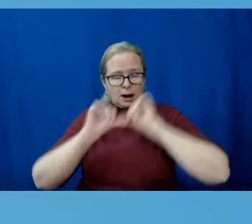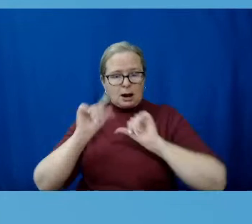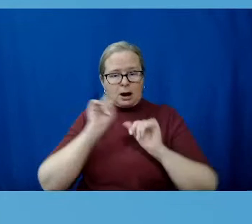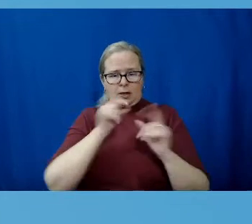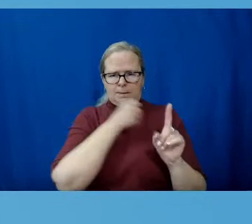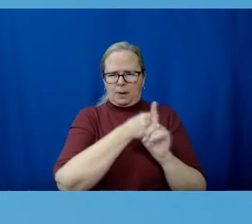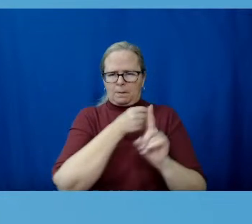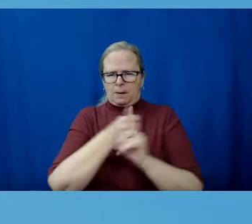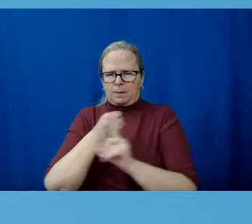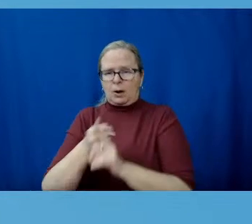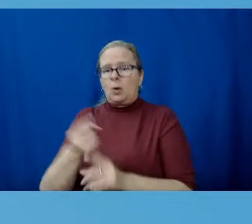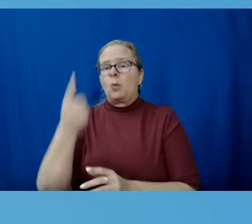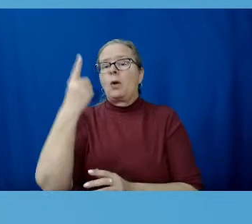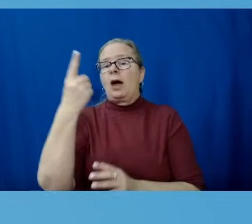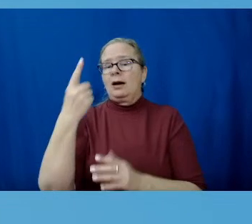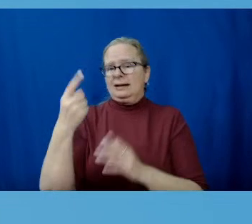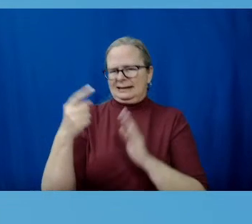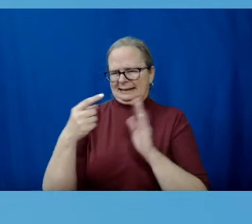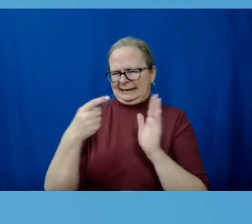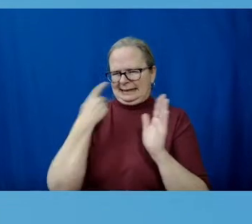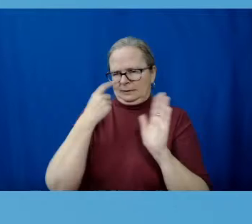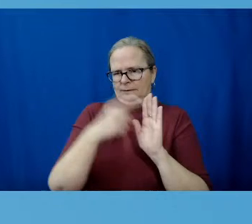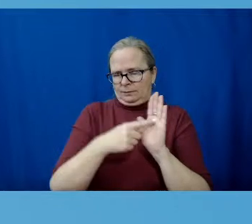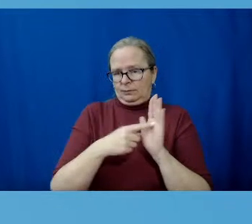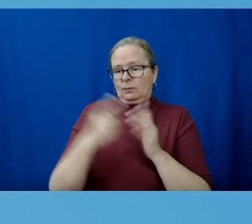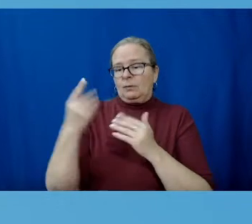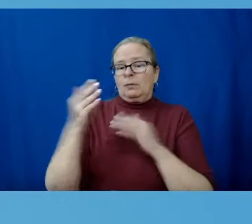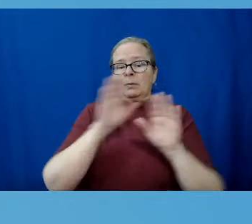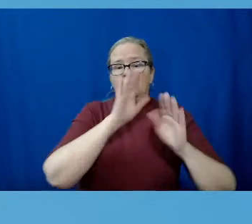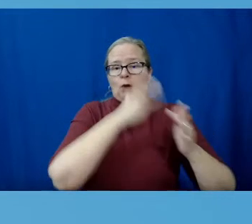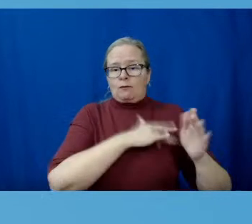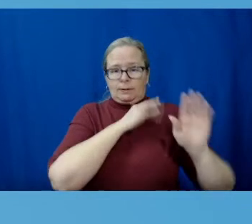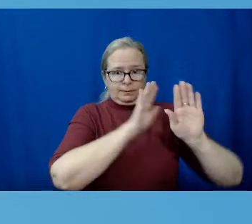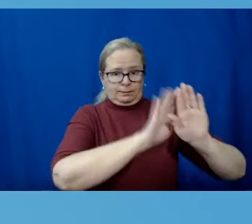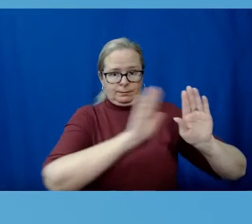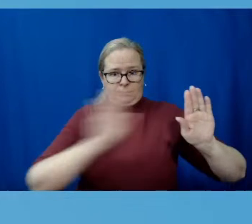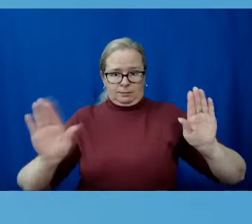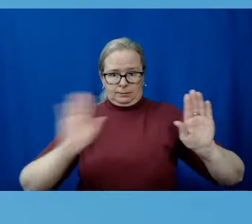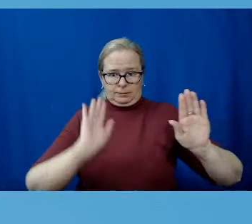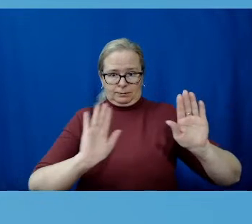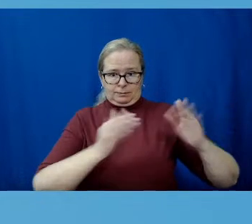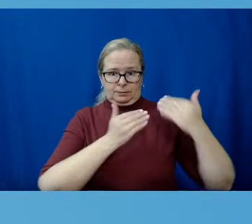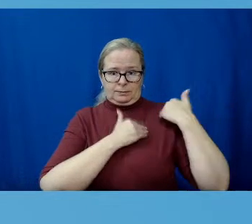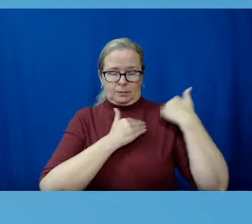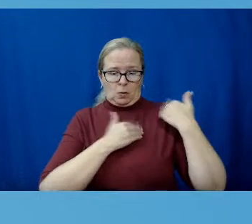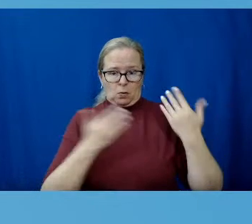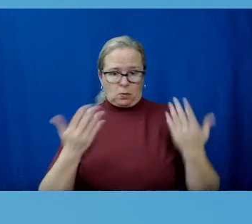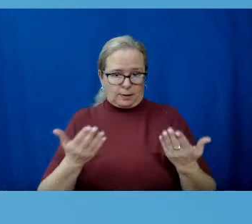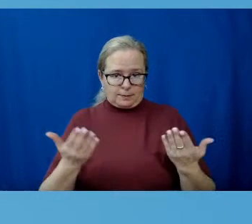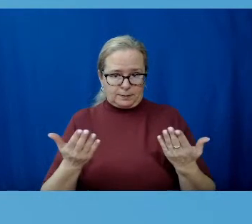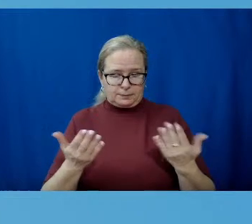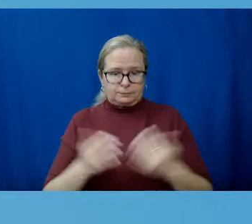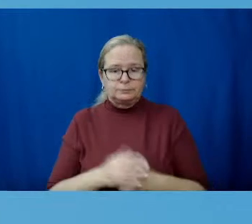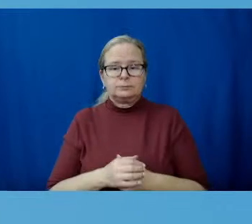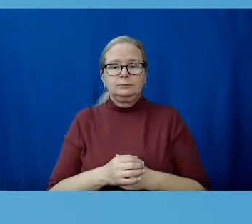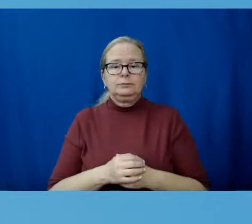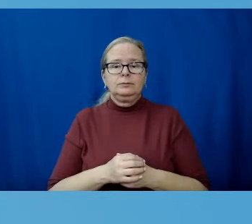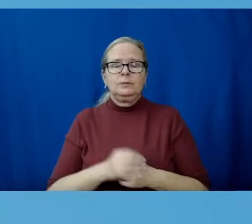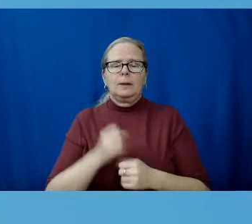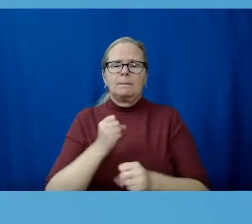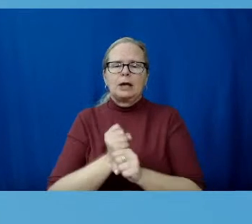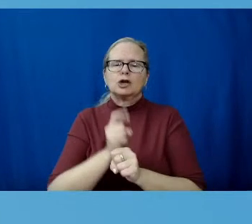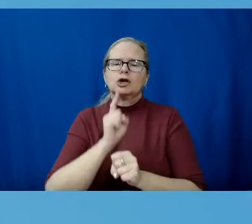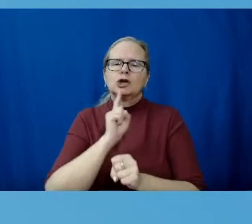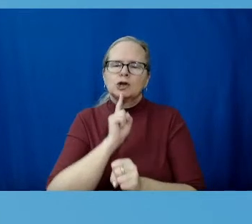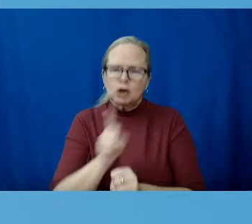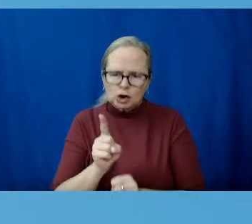was to ensure that there was effective messaging throughout